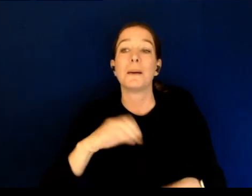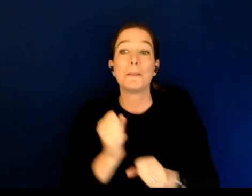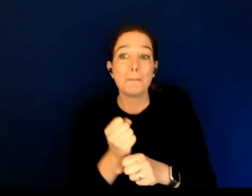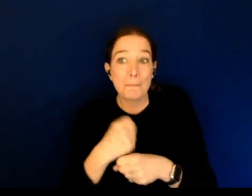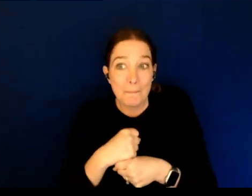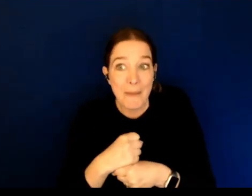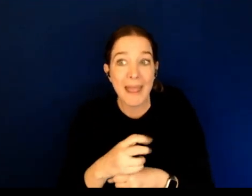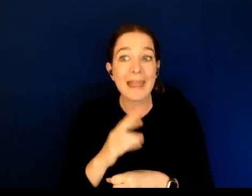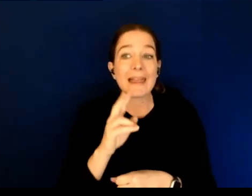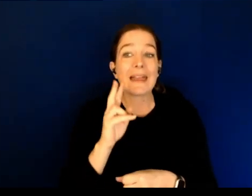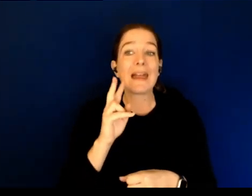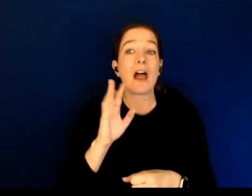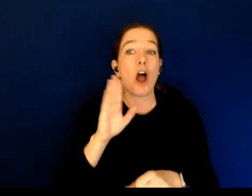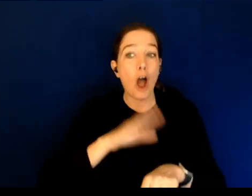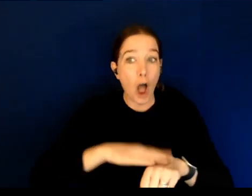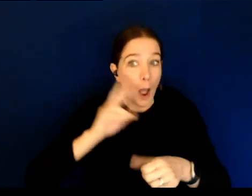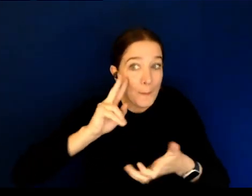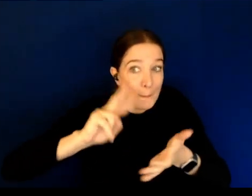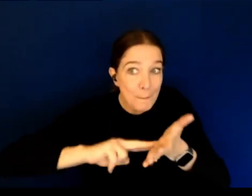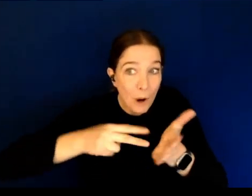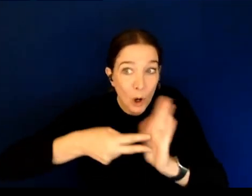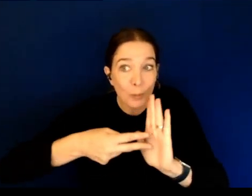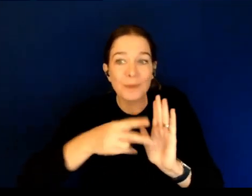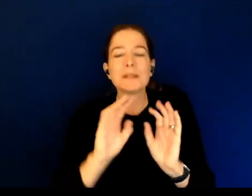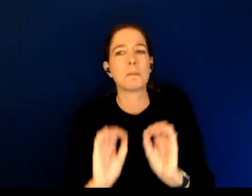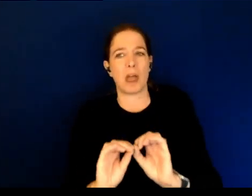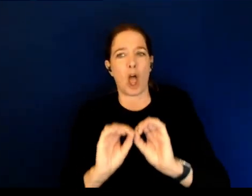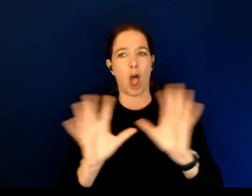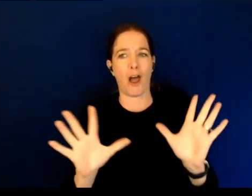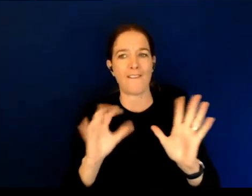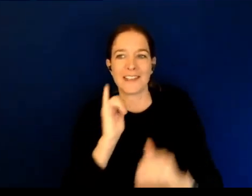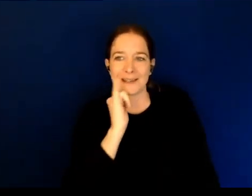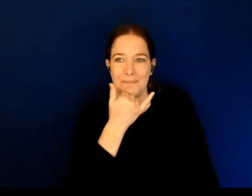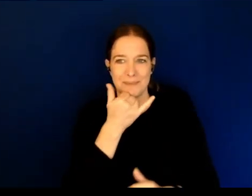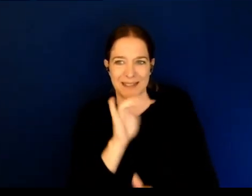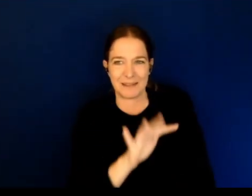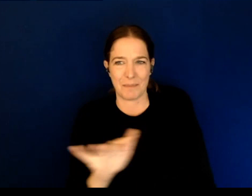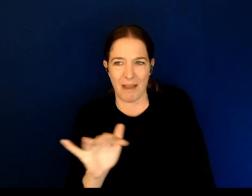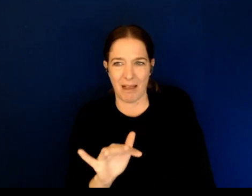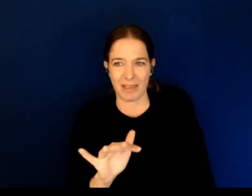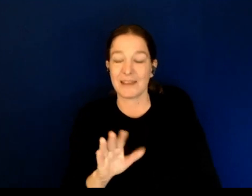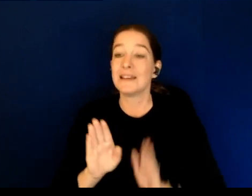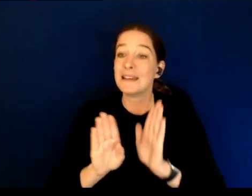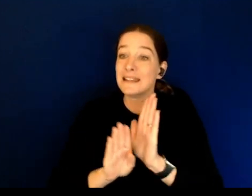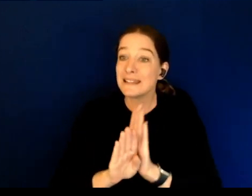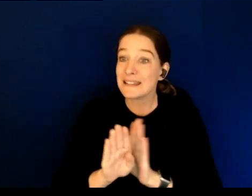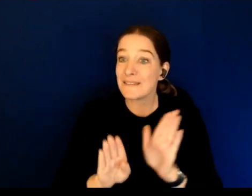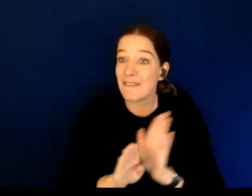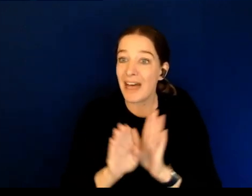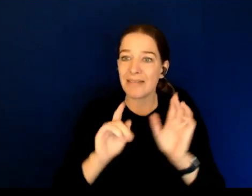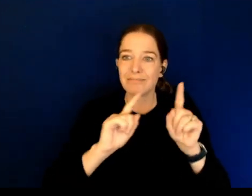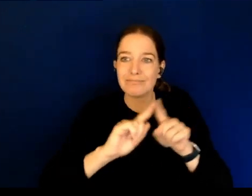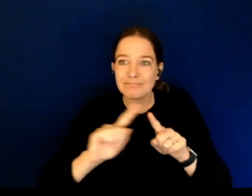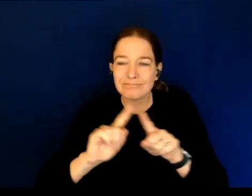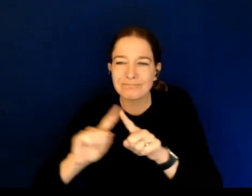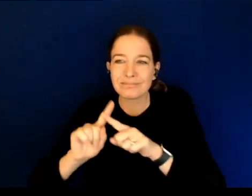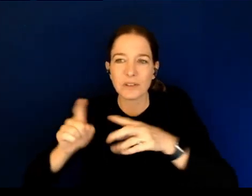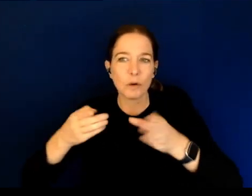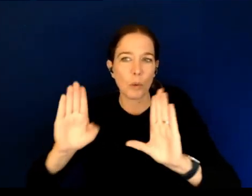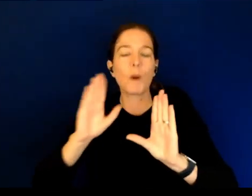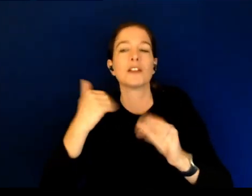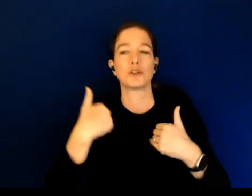deliberate but obvious misspellings. Develop mnemonics to remember complex passwords.